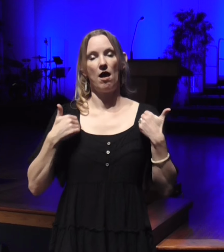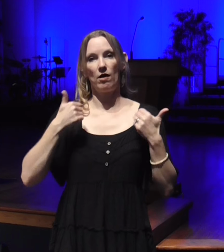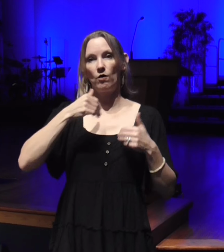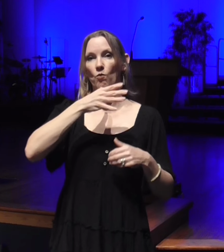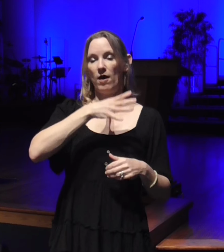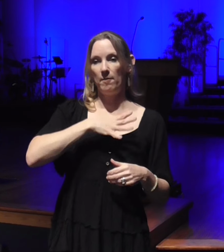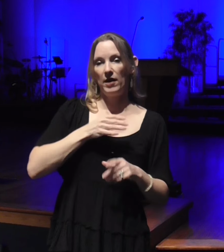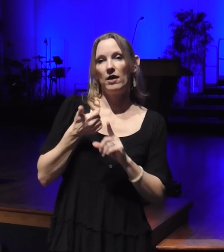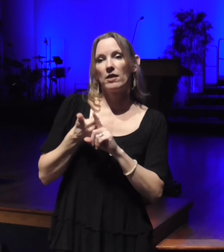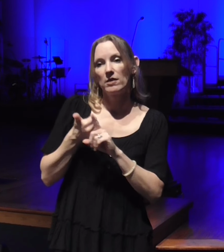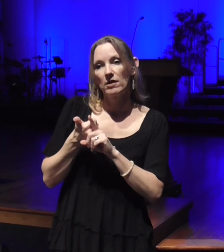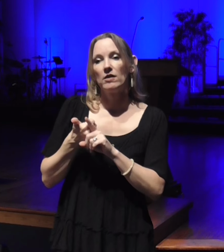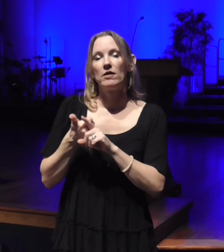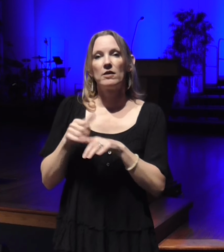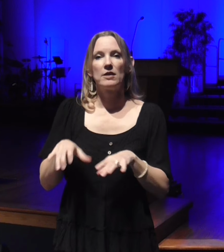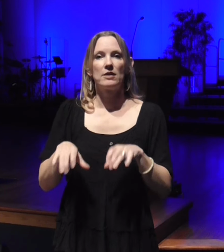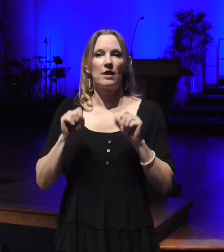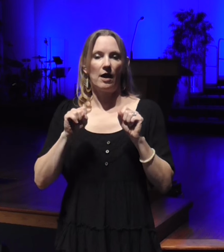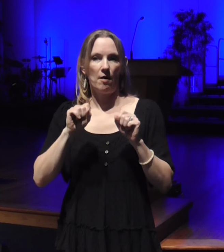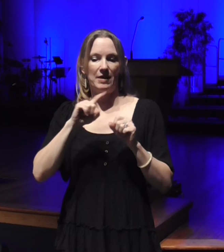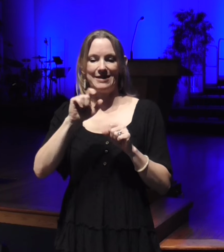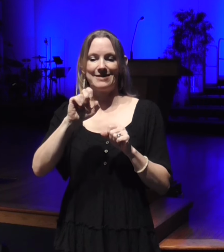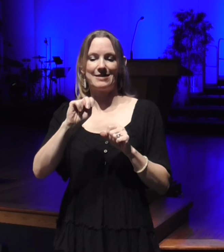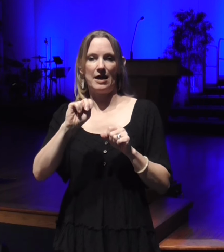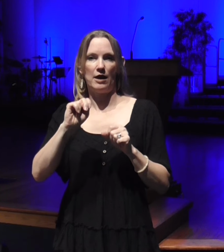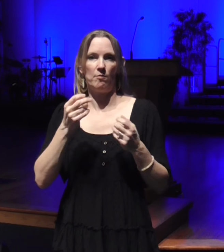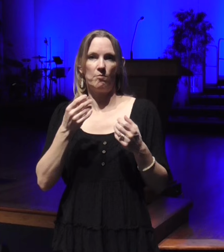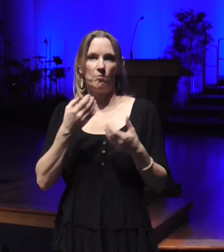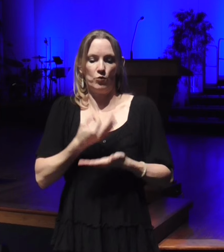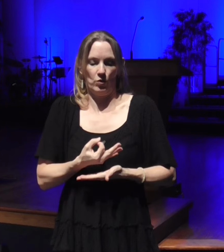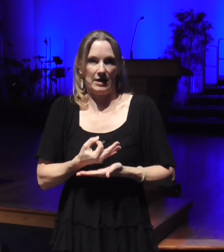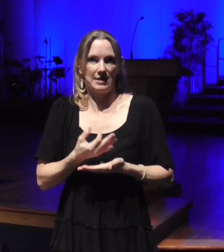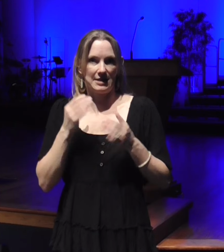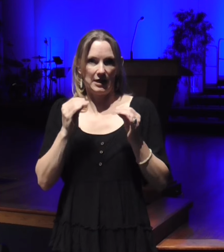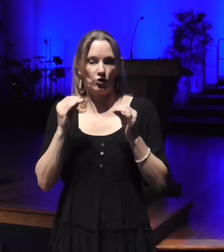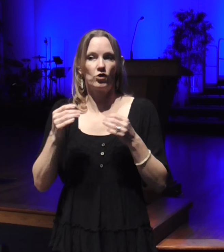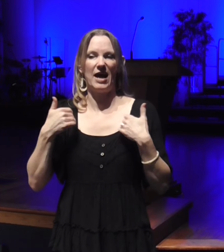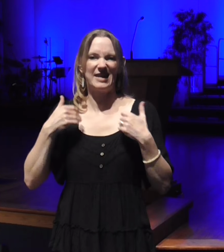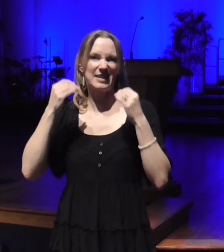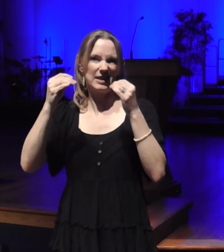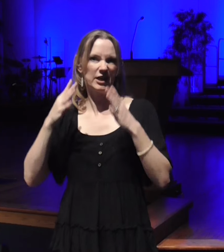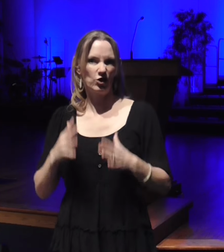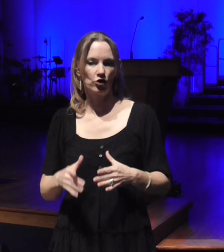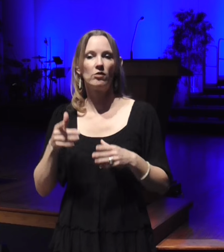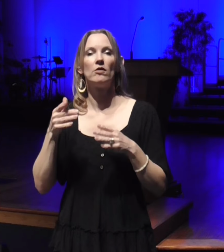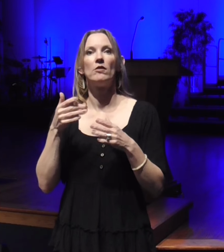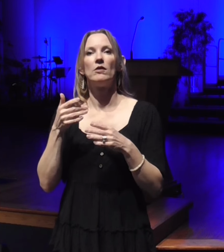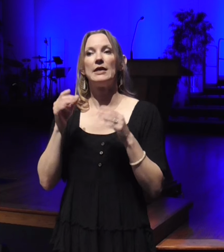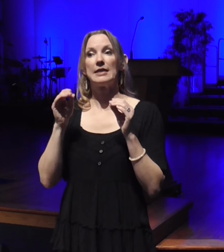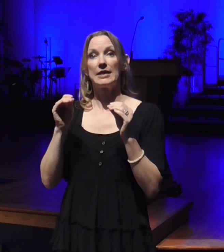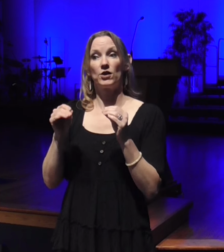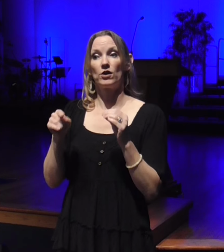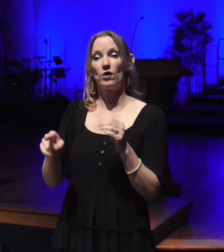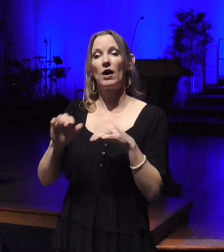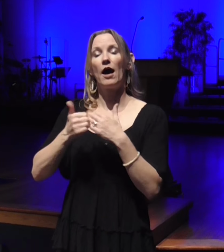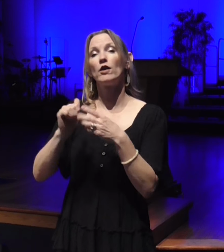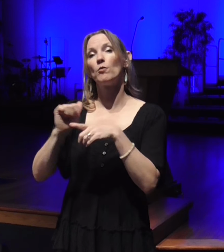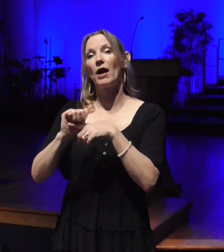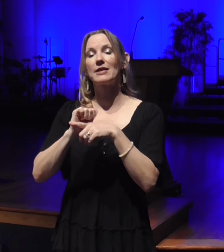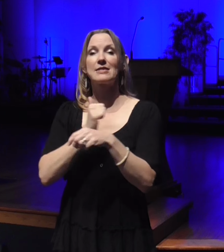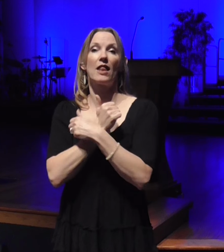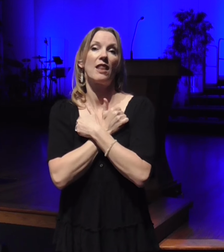woman who is taking on Zen Buddhist teachings. And she has a Roshi, a teacher, who is teaching her how to practice the